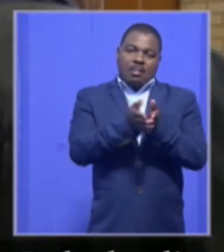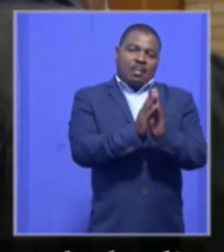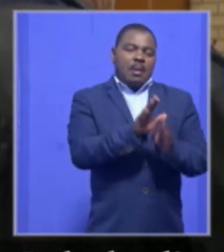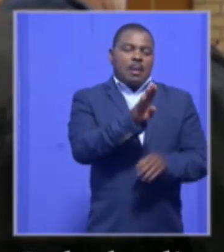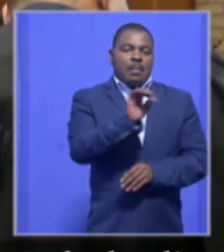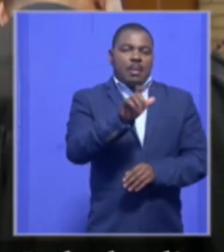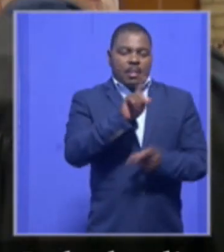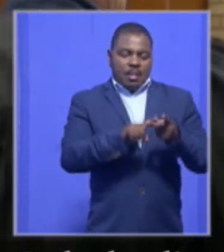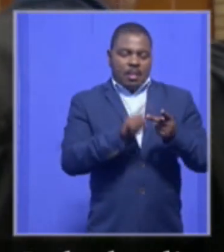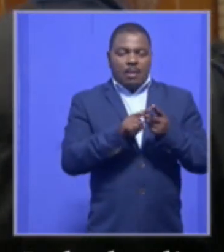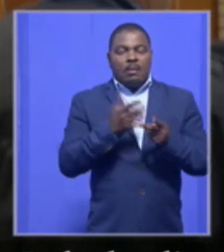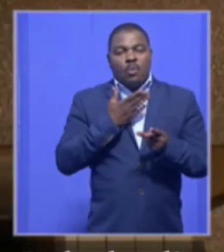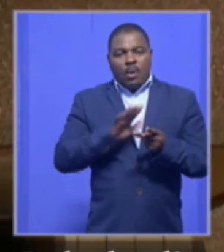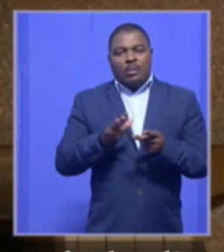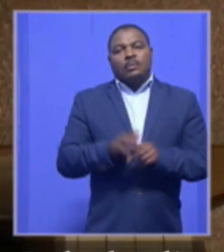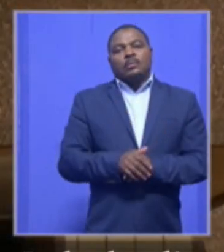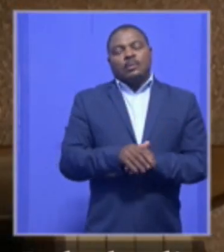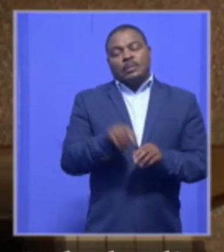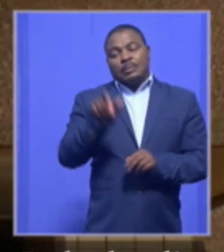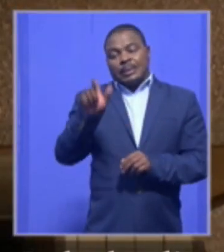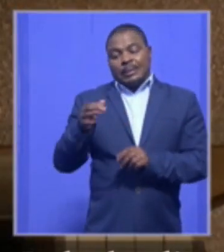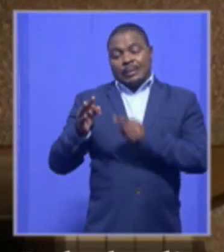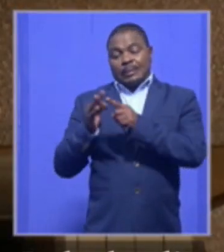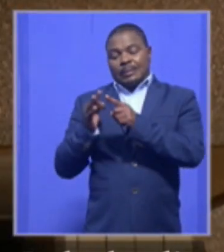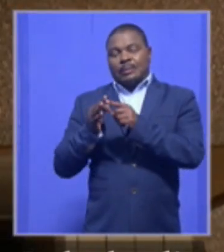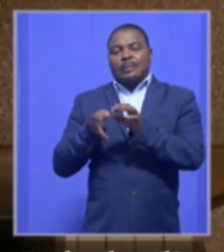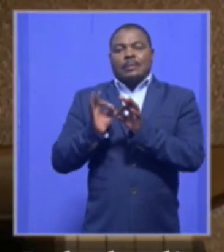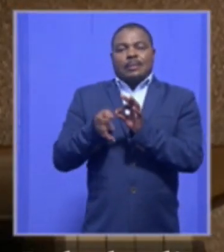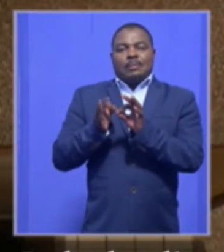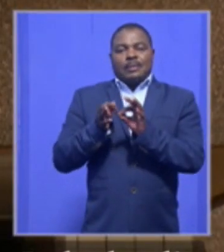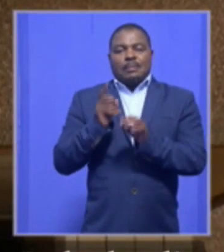hwetša mofetoledi wa polelo wa molatofatšwa wa boraro.